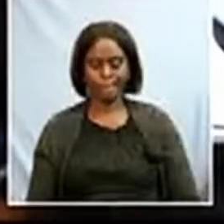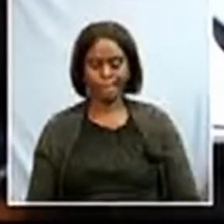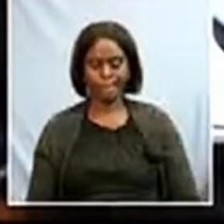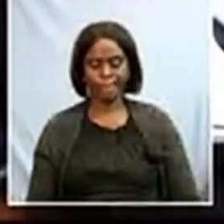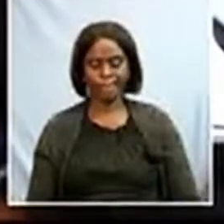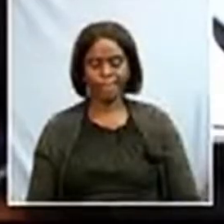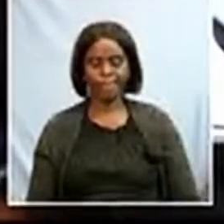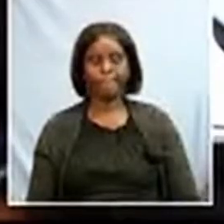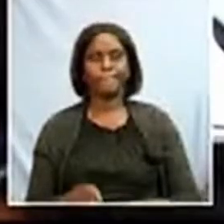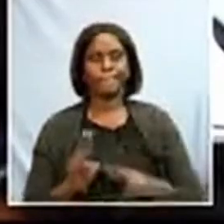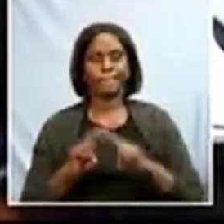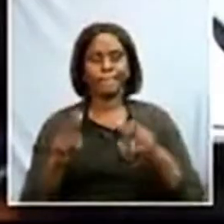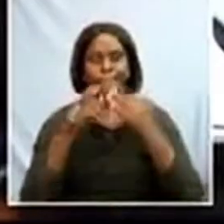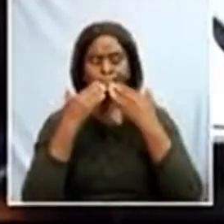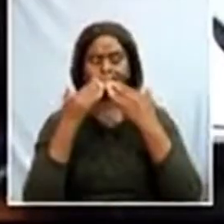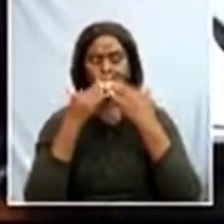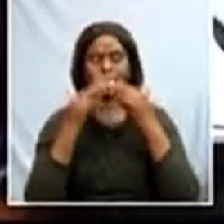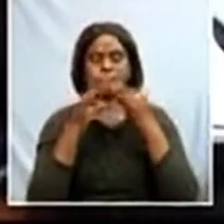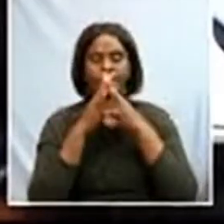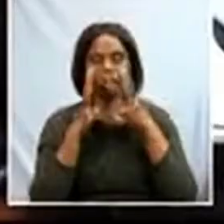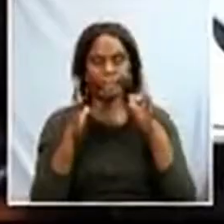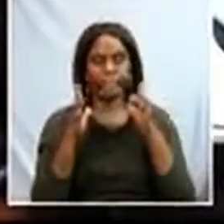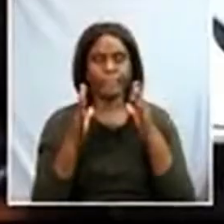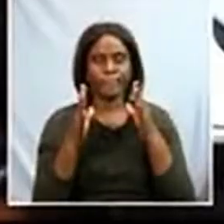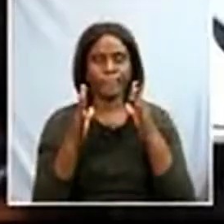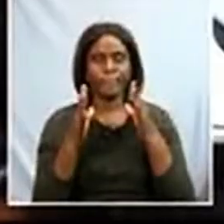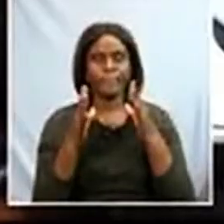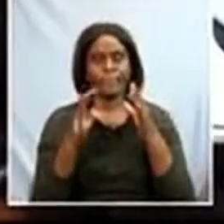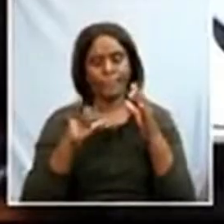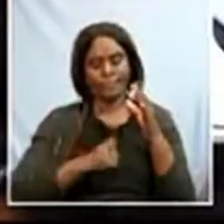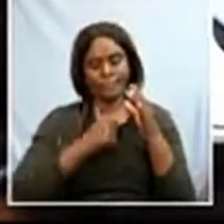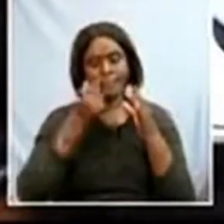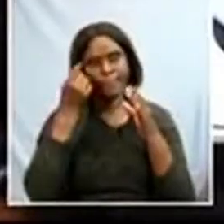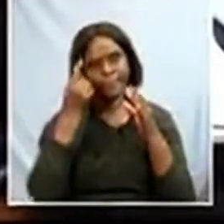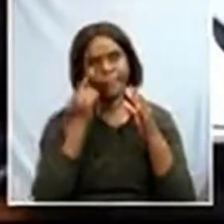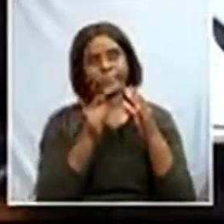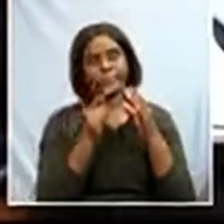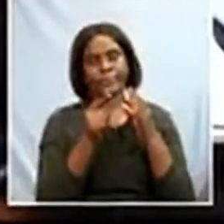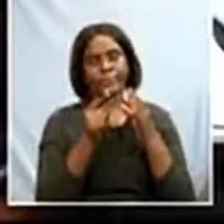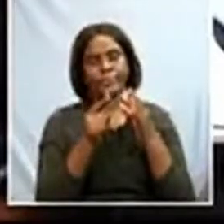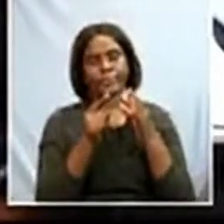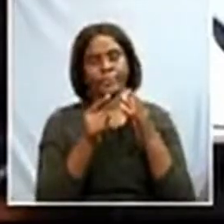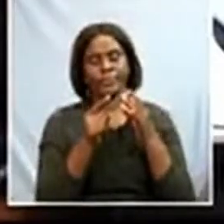Chair, thank you very much. We understand you.